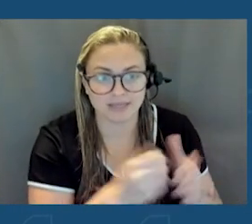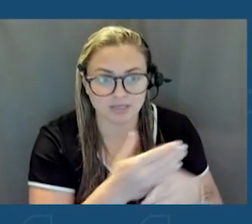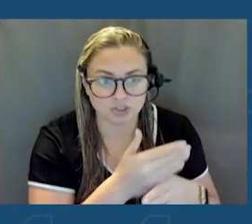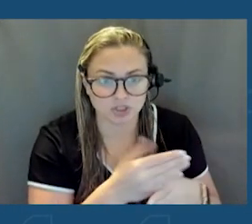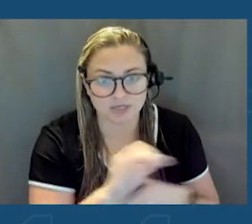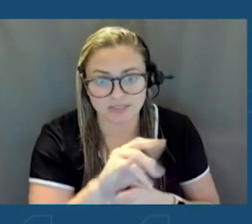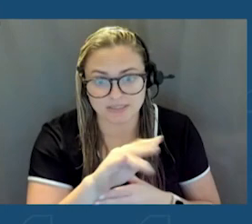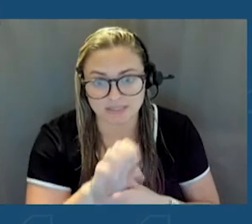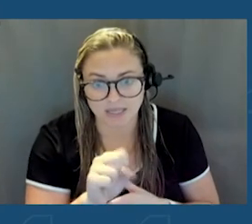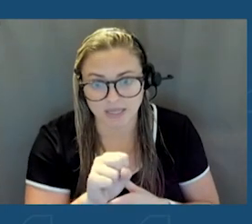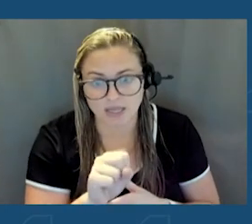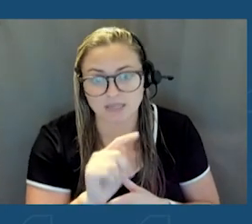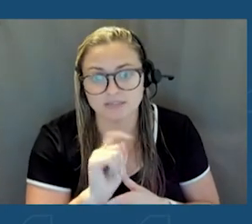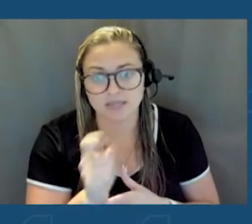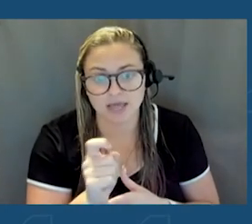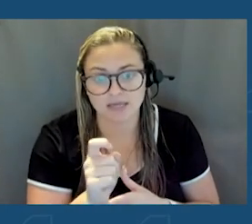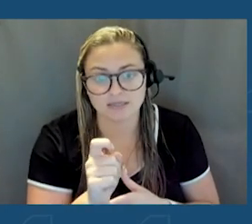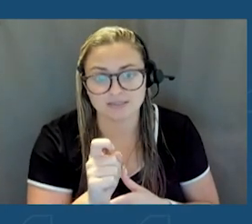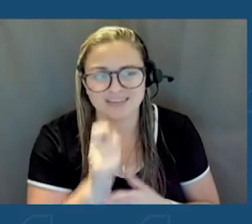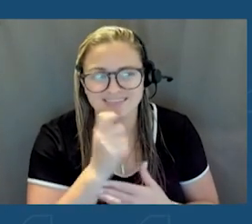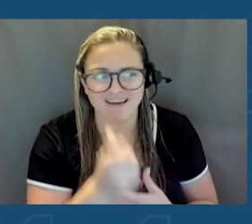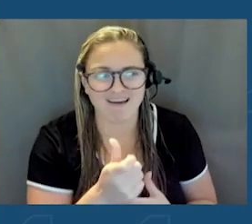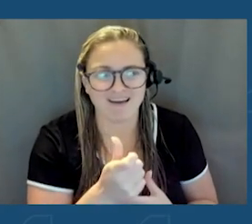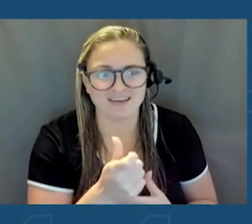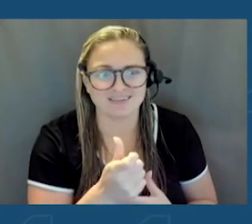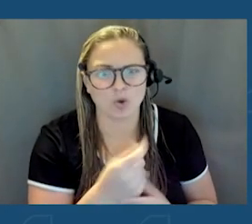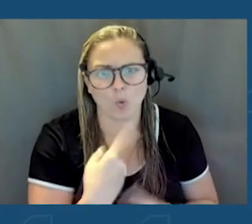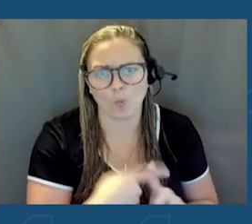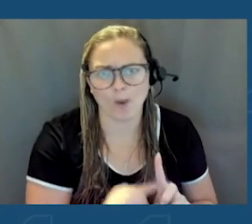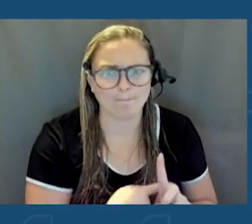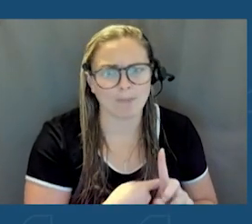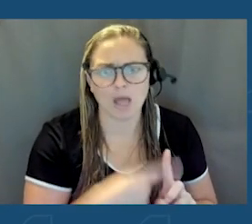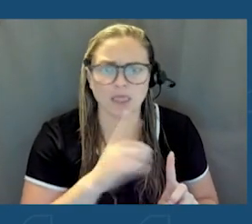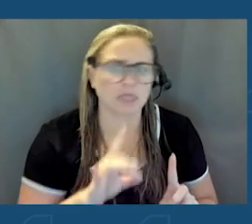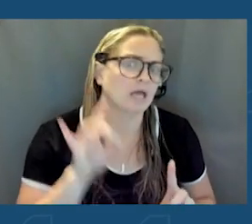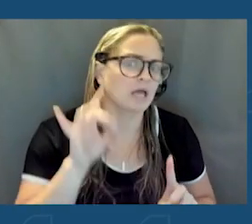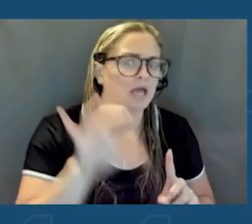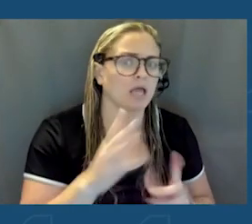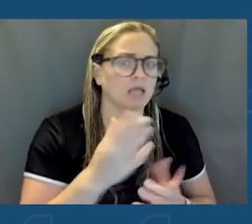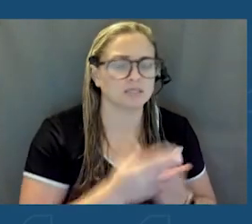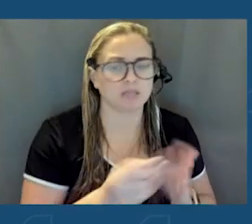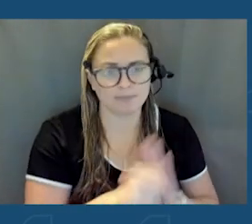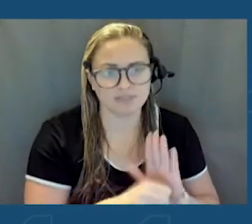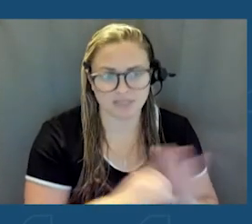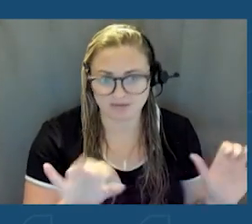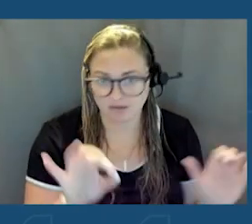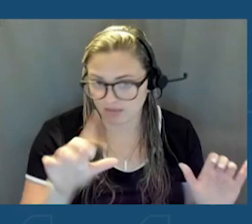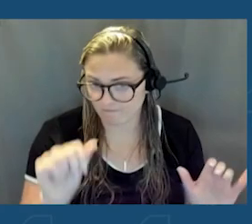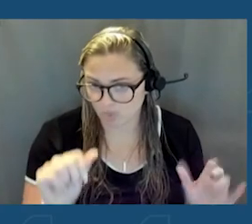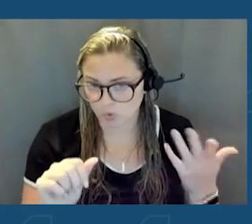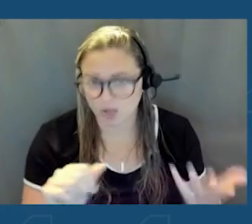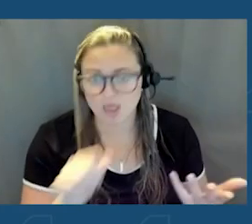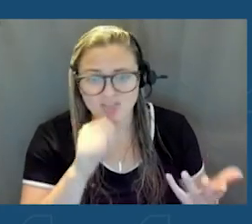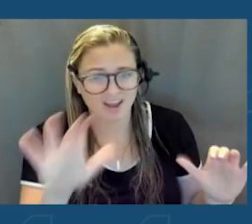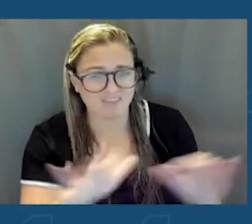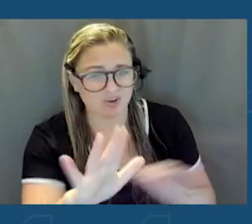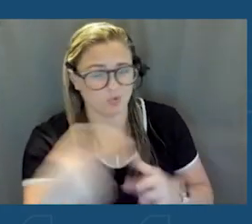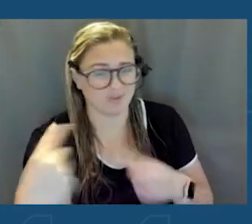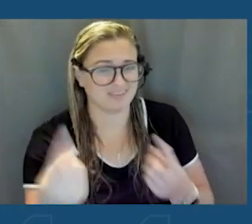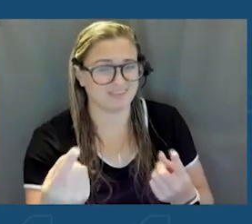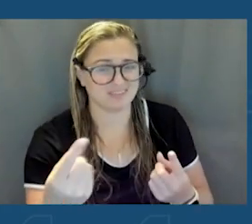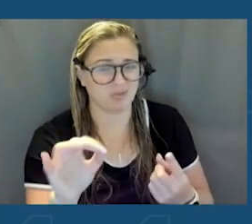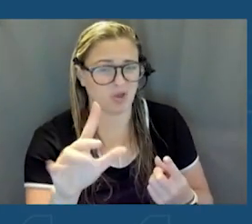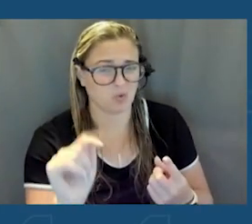tax, not just as a token 1 month gesture as some states have done, like Florida. They're not even doing theirs till